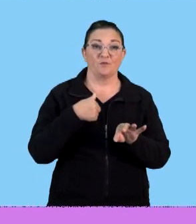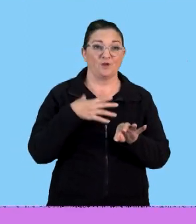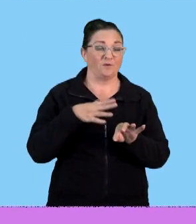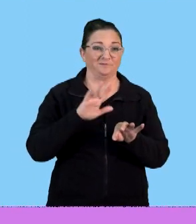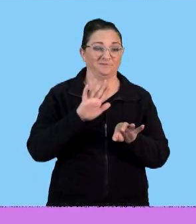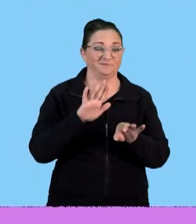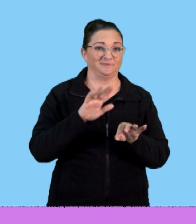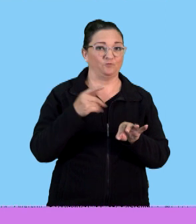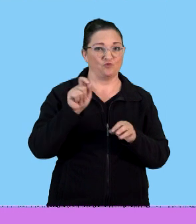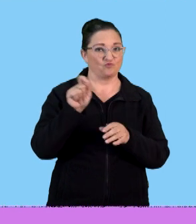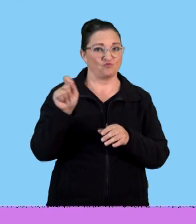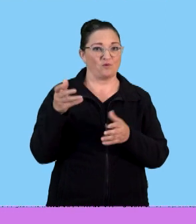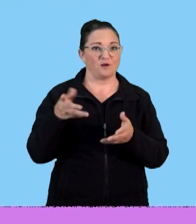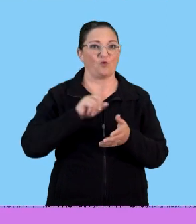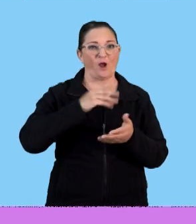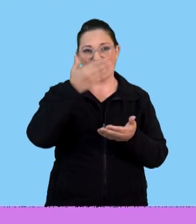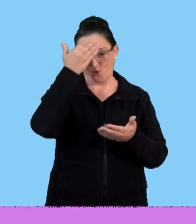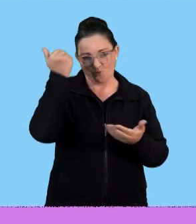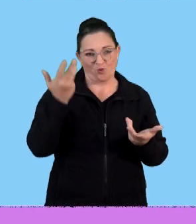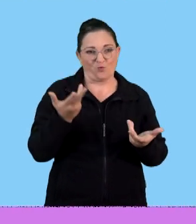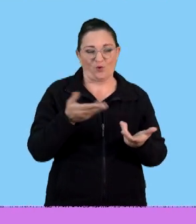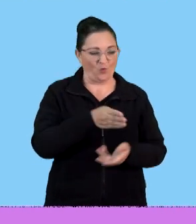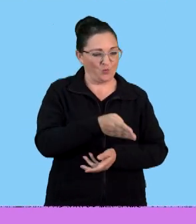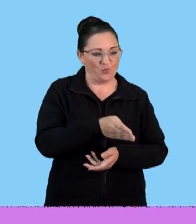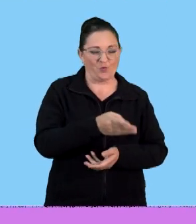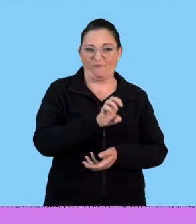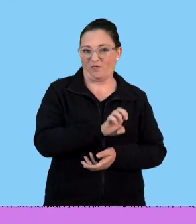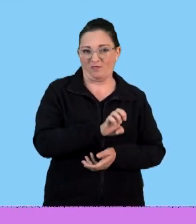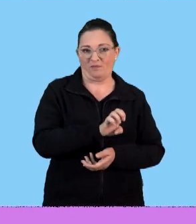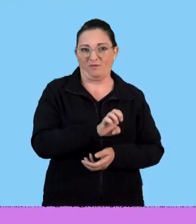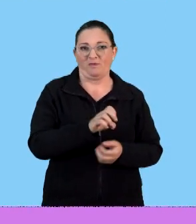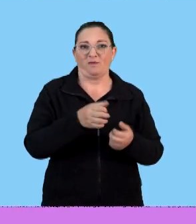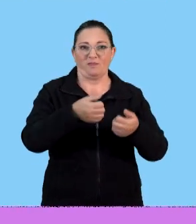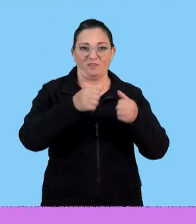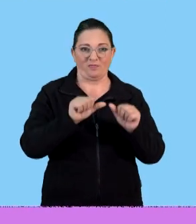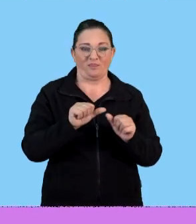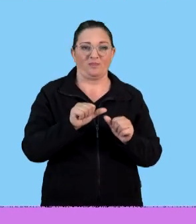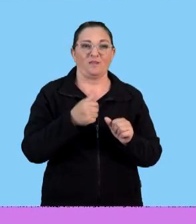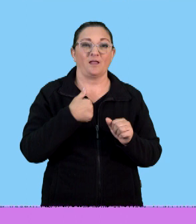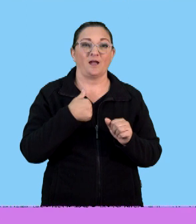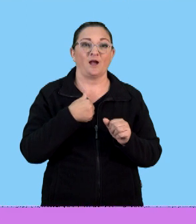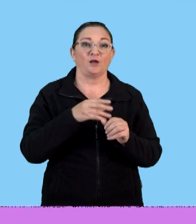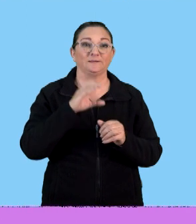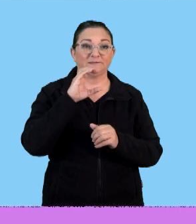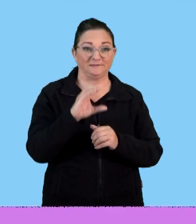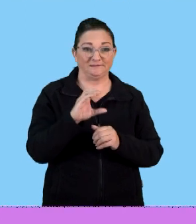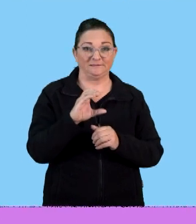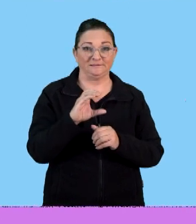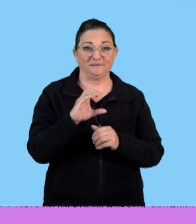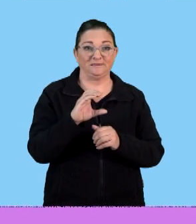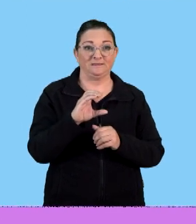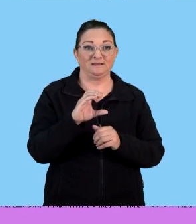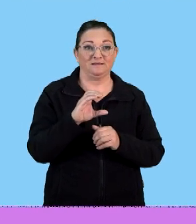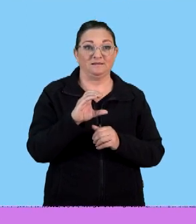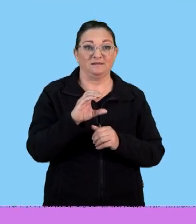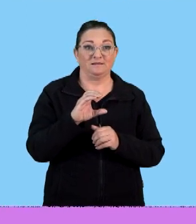for. Right, so I'm going to skip because it's unknown. As you can see, there's nothing completed here for E. Are we clear? Then I move on